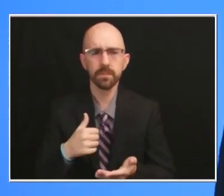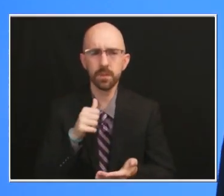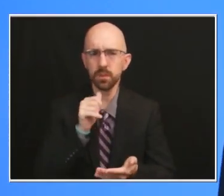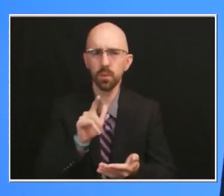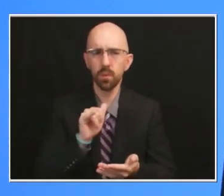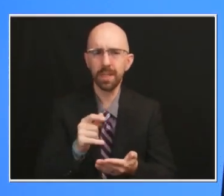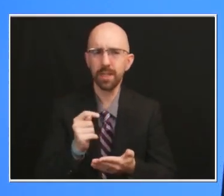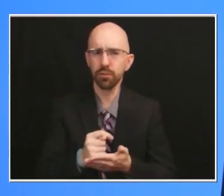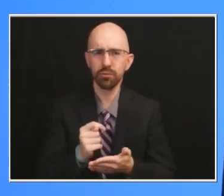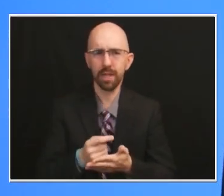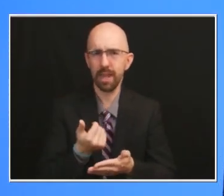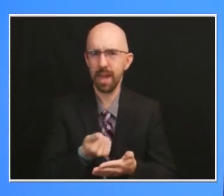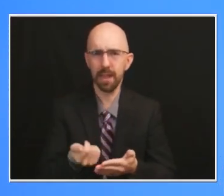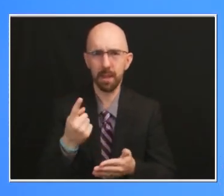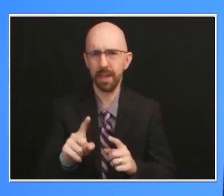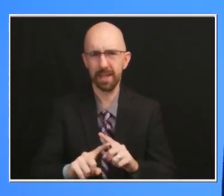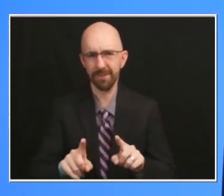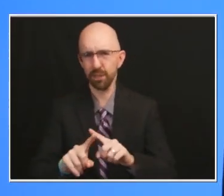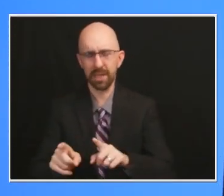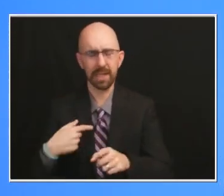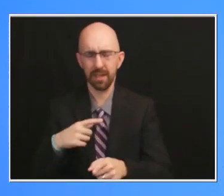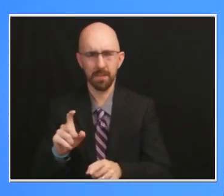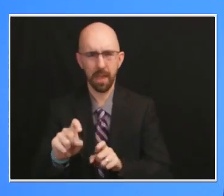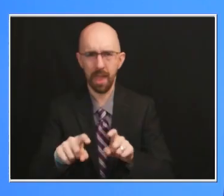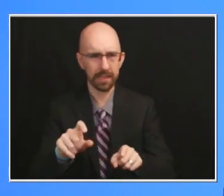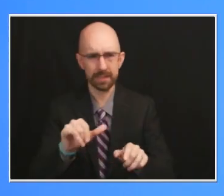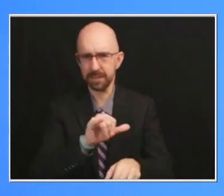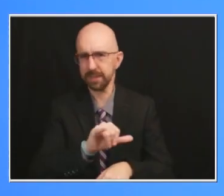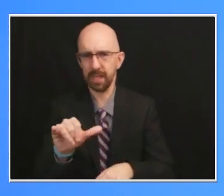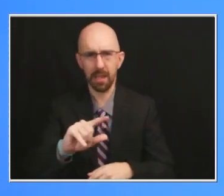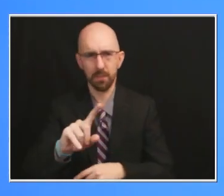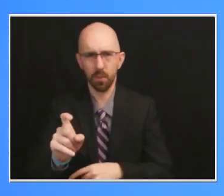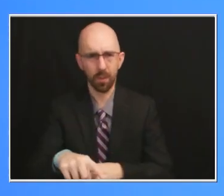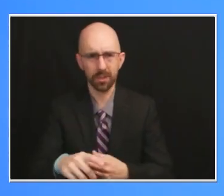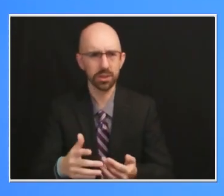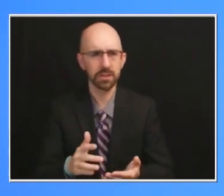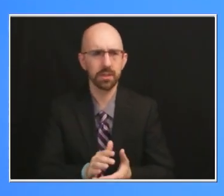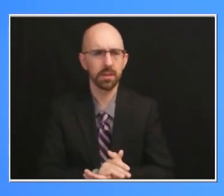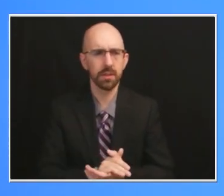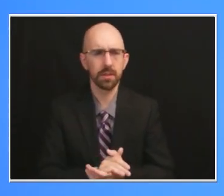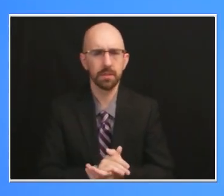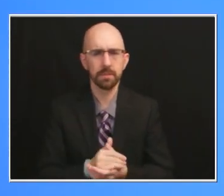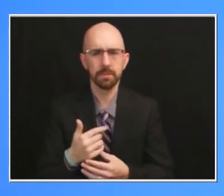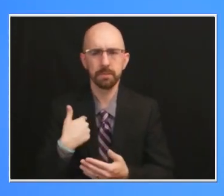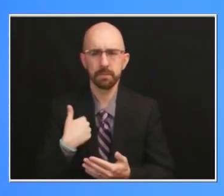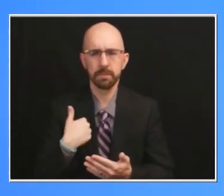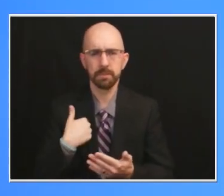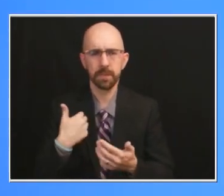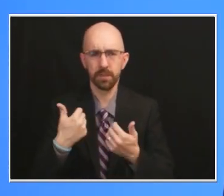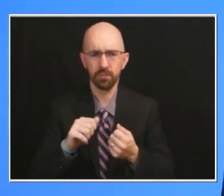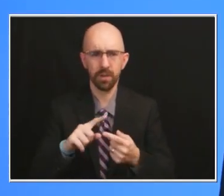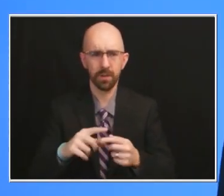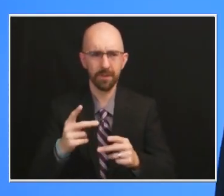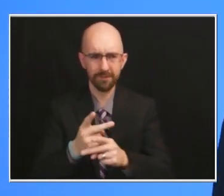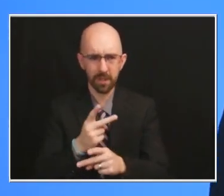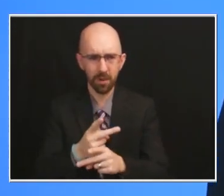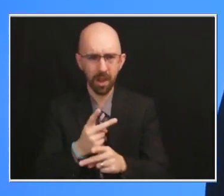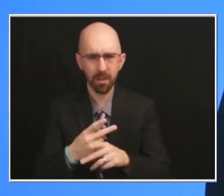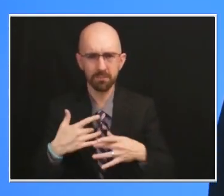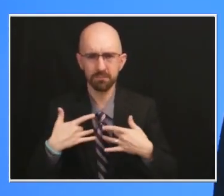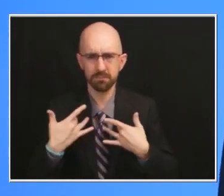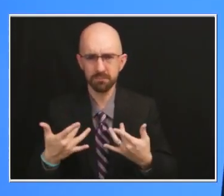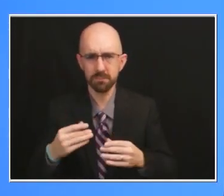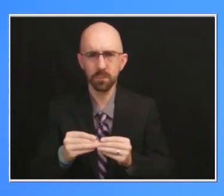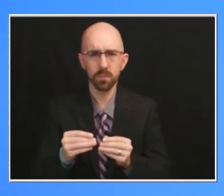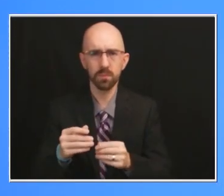anybody any differently. I'm asking the same questions. I'm trying to figure out what's going on with their symptoms, how